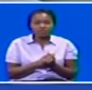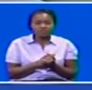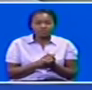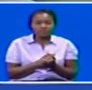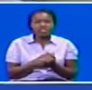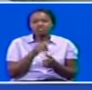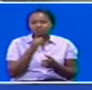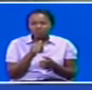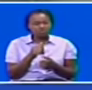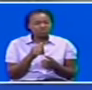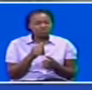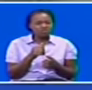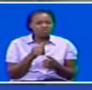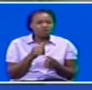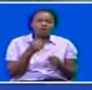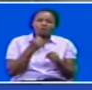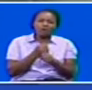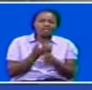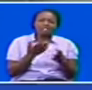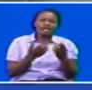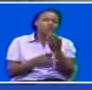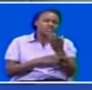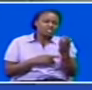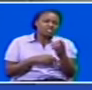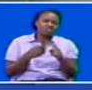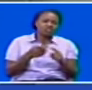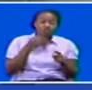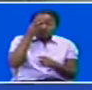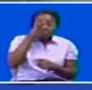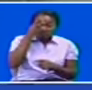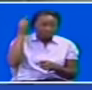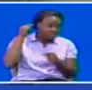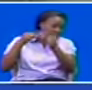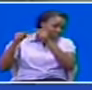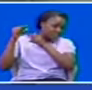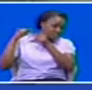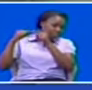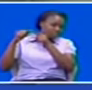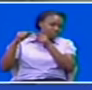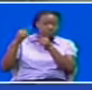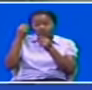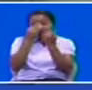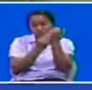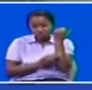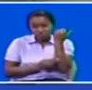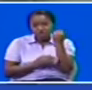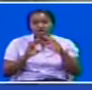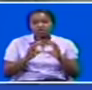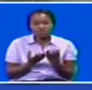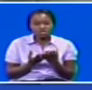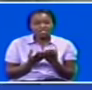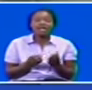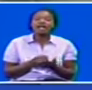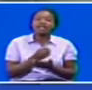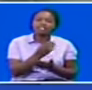Instead of what the president is doing or robbing the future generations of marginalized communities and allocating